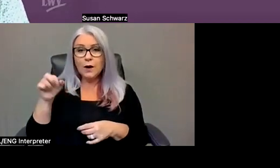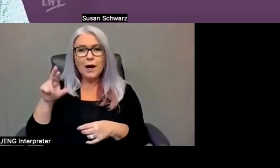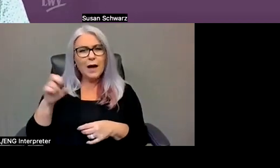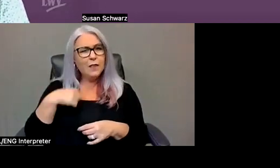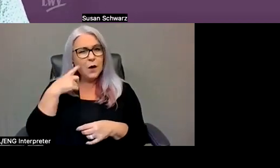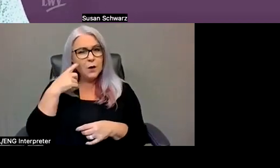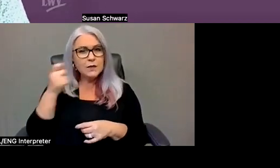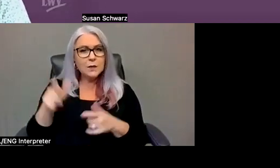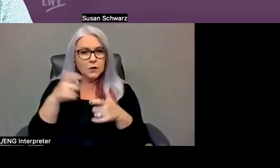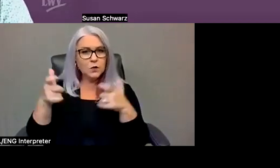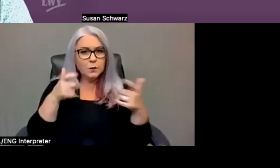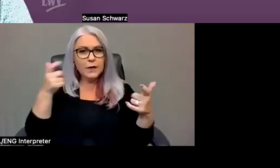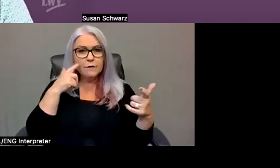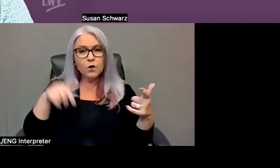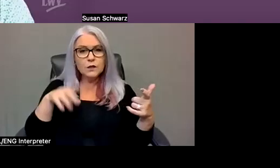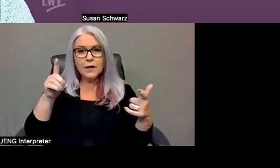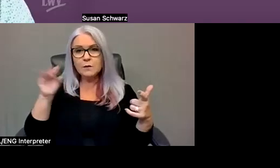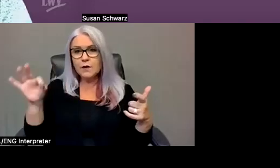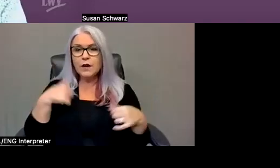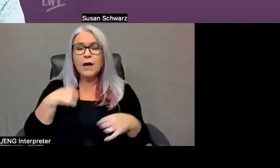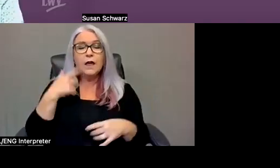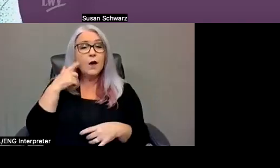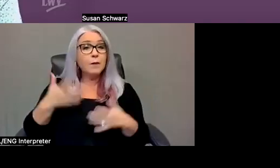Dobbs Ferry. I thought it would take away too much